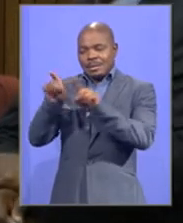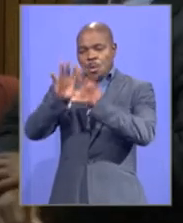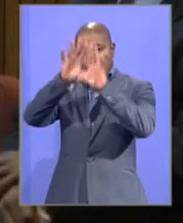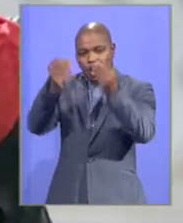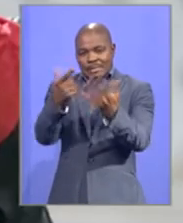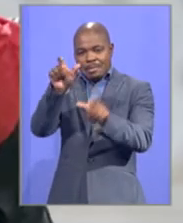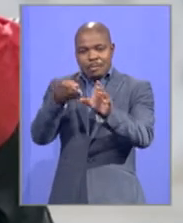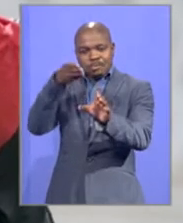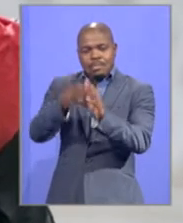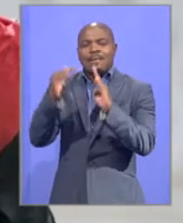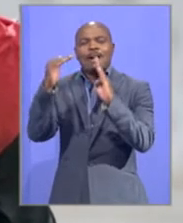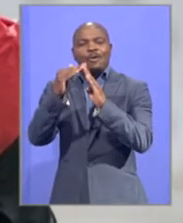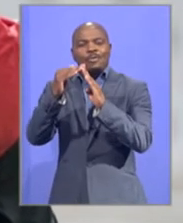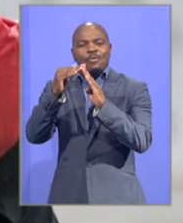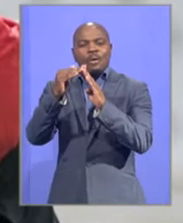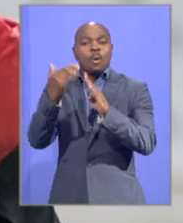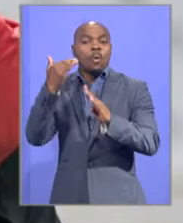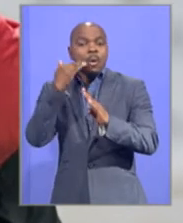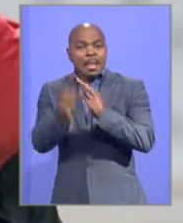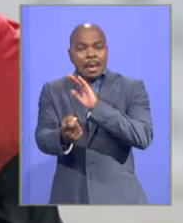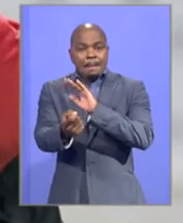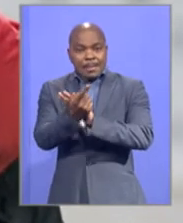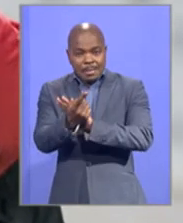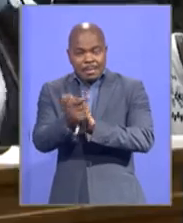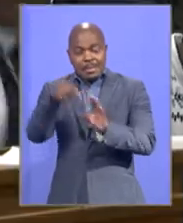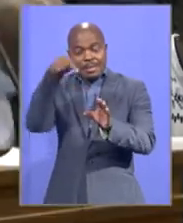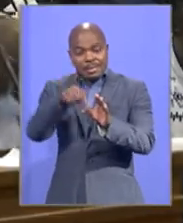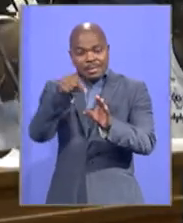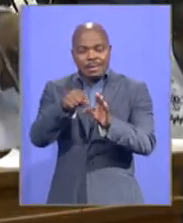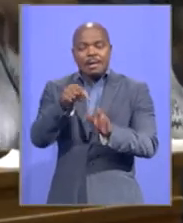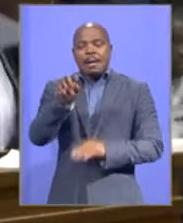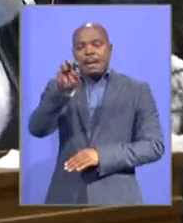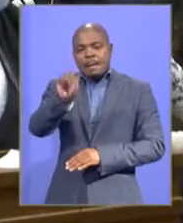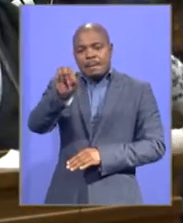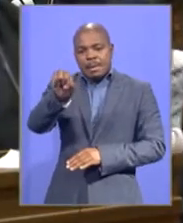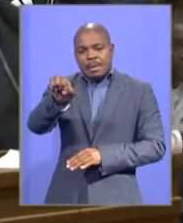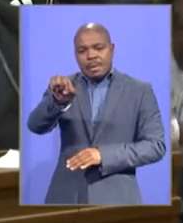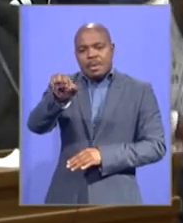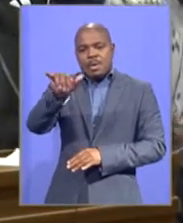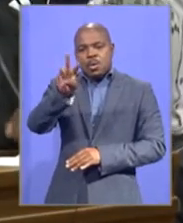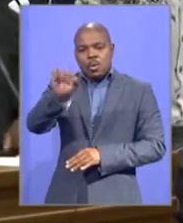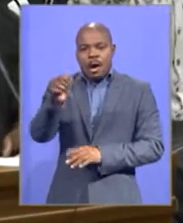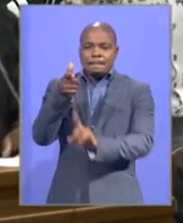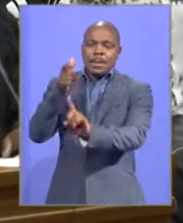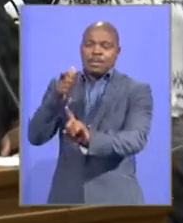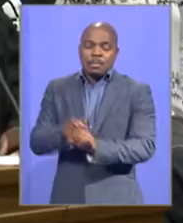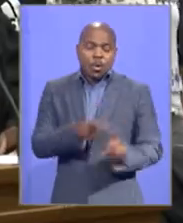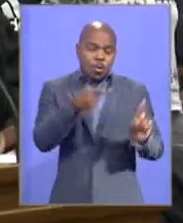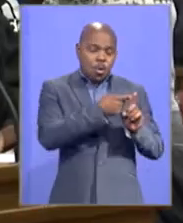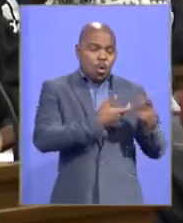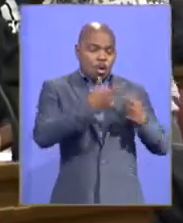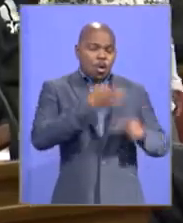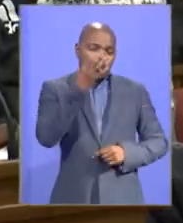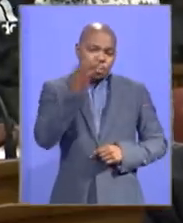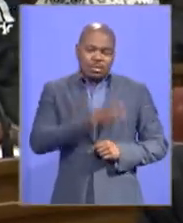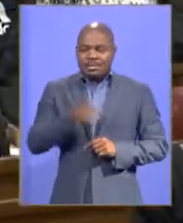supa bao ba neng ba le kwa ntlong eo ka letsatsi leo Meiwa a bolaetsweng kwa go yona. Tefo o ganeditse gape le